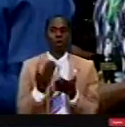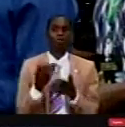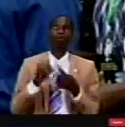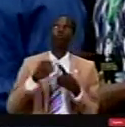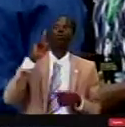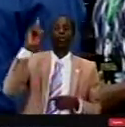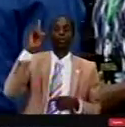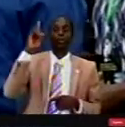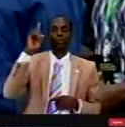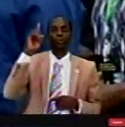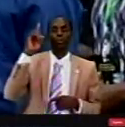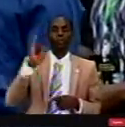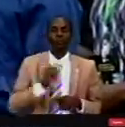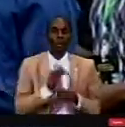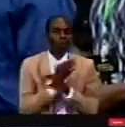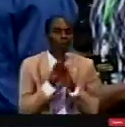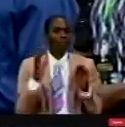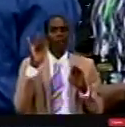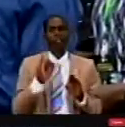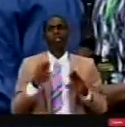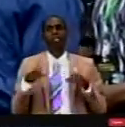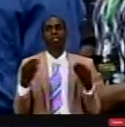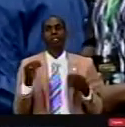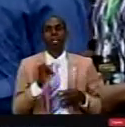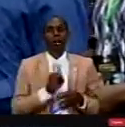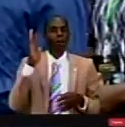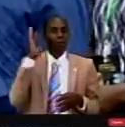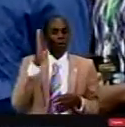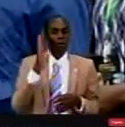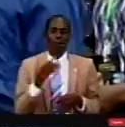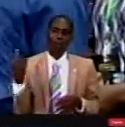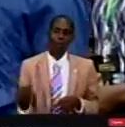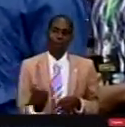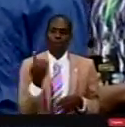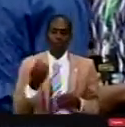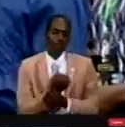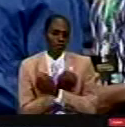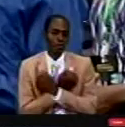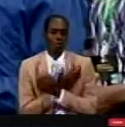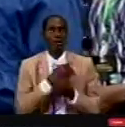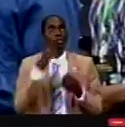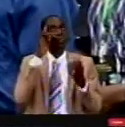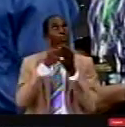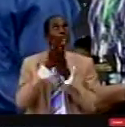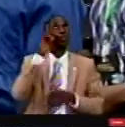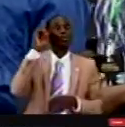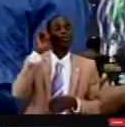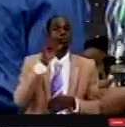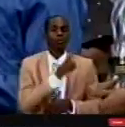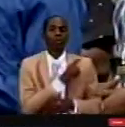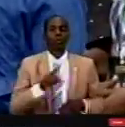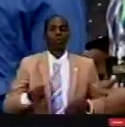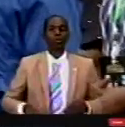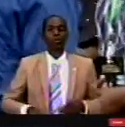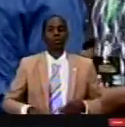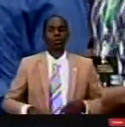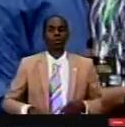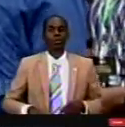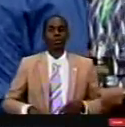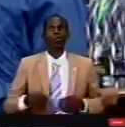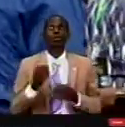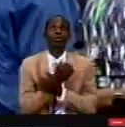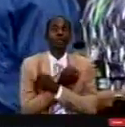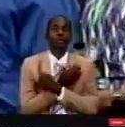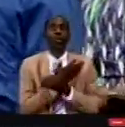freely give you I will never love and Trust You Love I'm sorry love